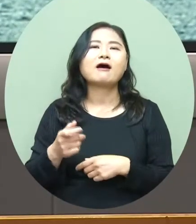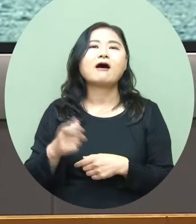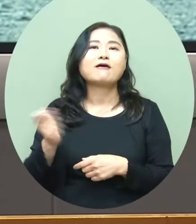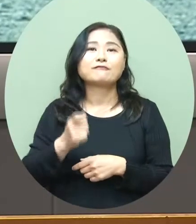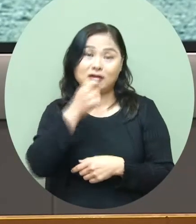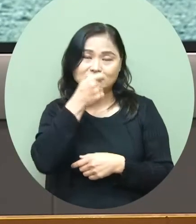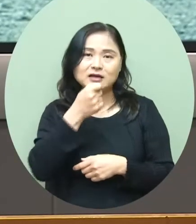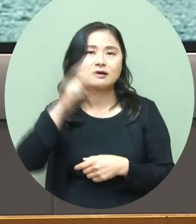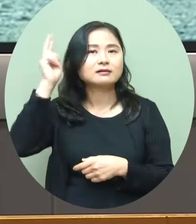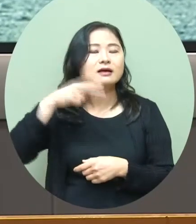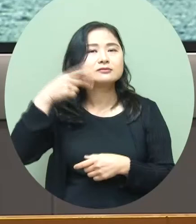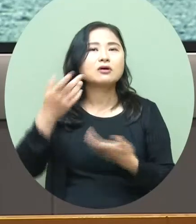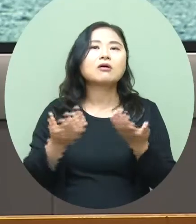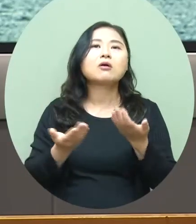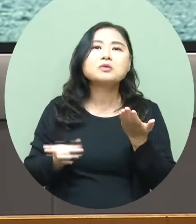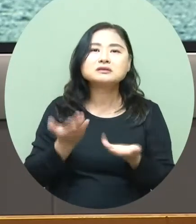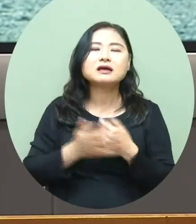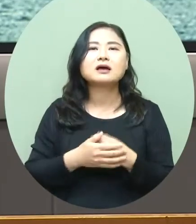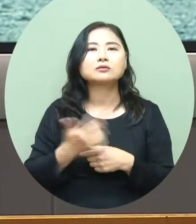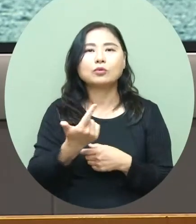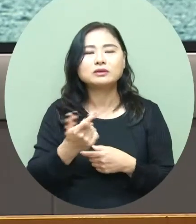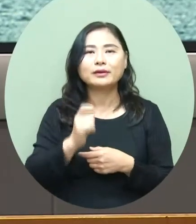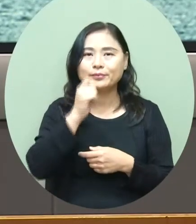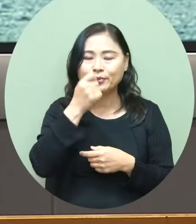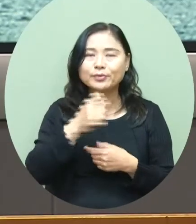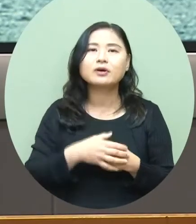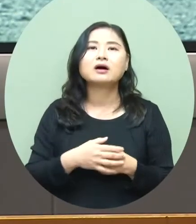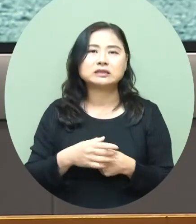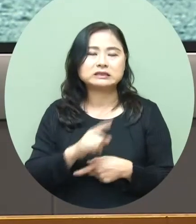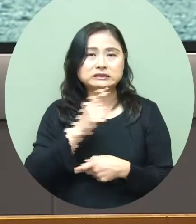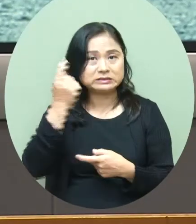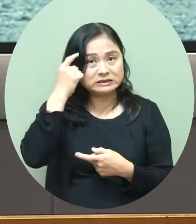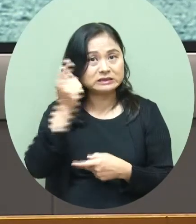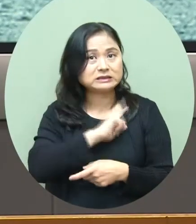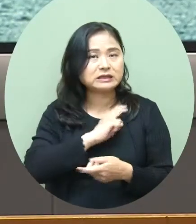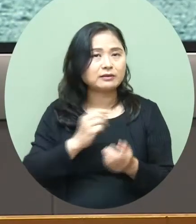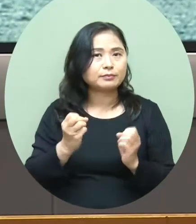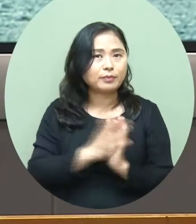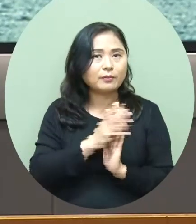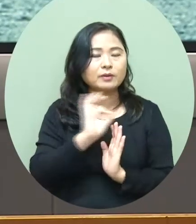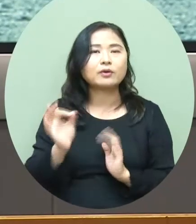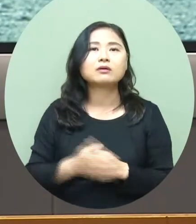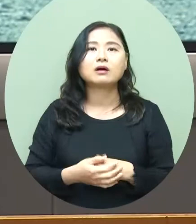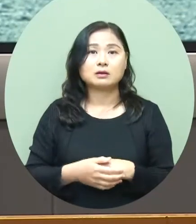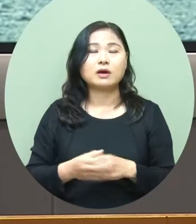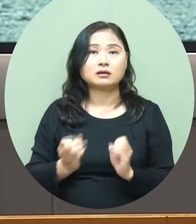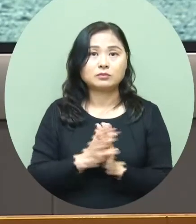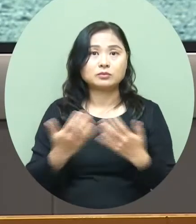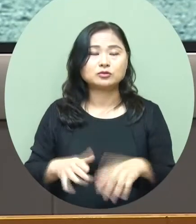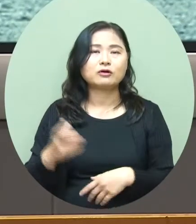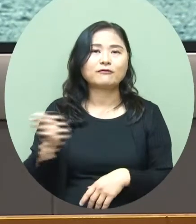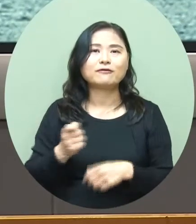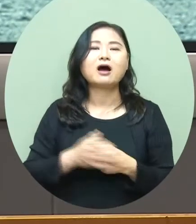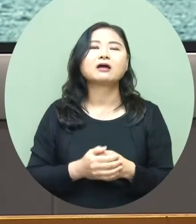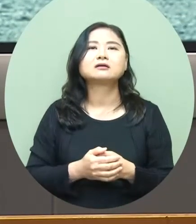encourage people to do regular tests with RT kits to find out whether they have been infected, so that if they